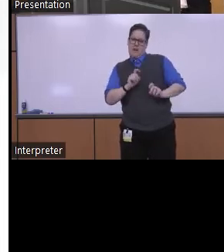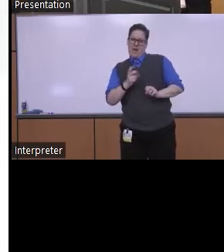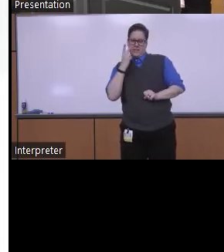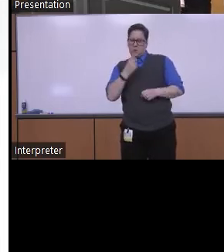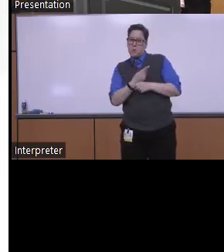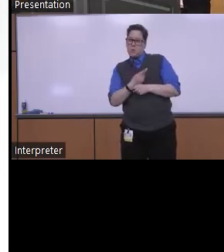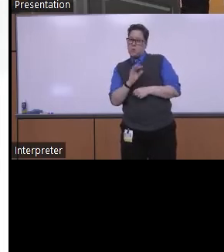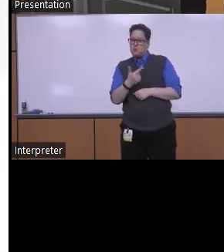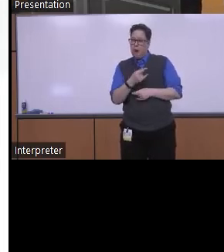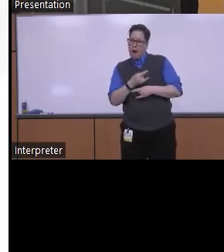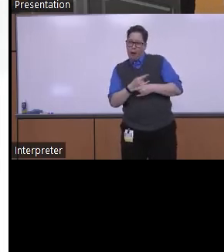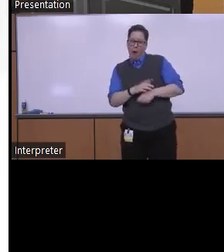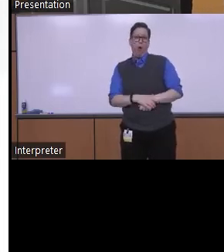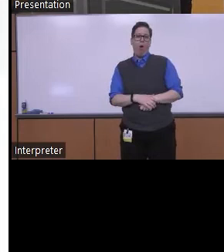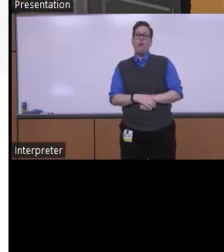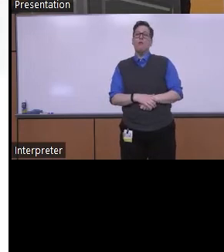doctor can prescribe a woman